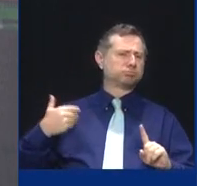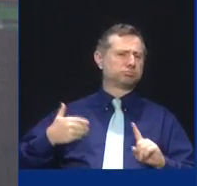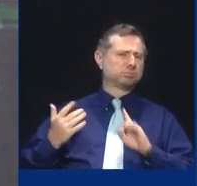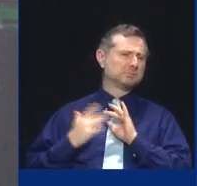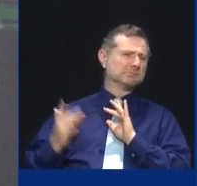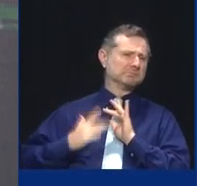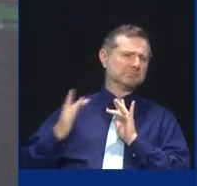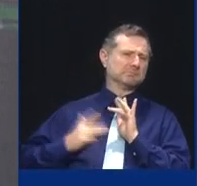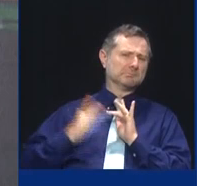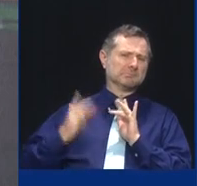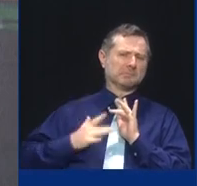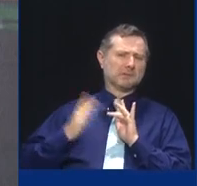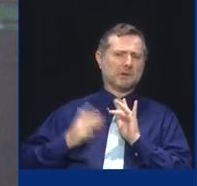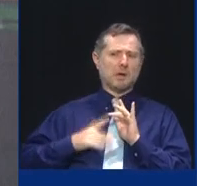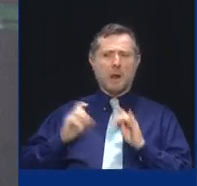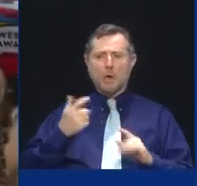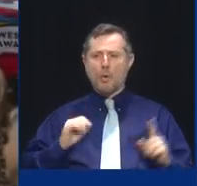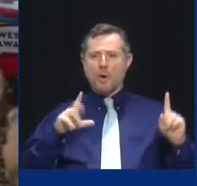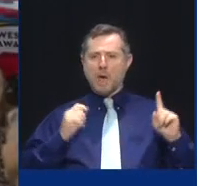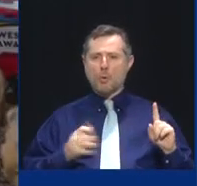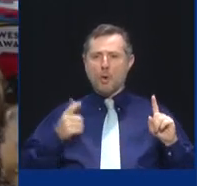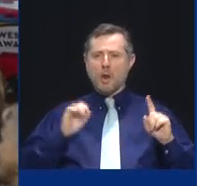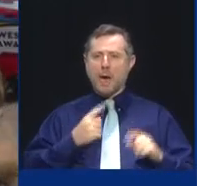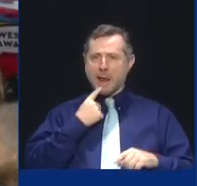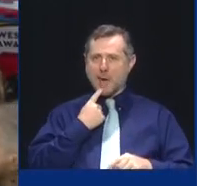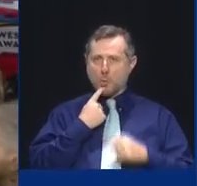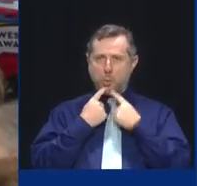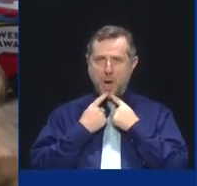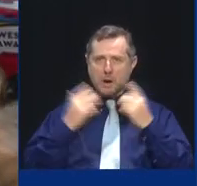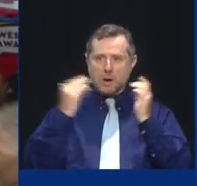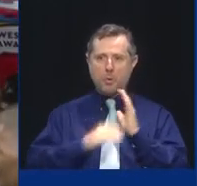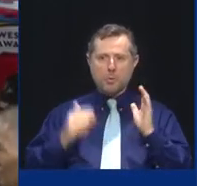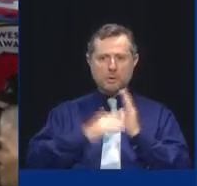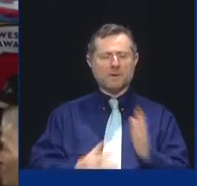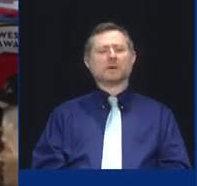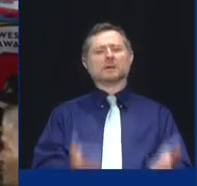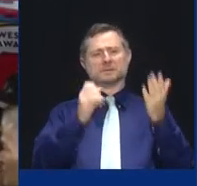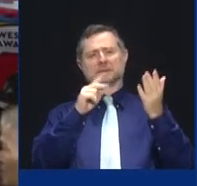Legoland, Legoland, Legoland. Stand up, Steve.